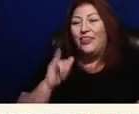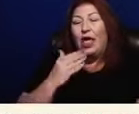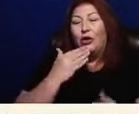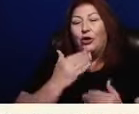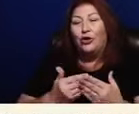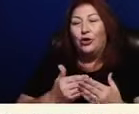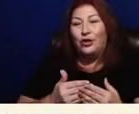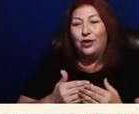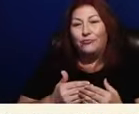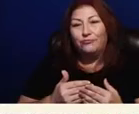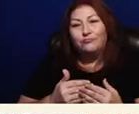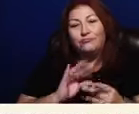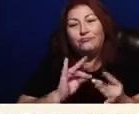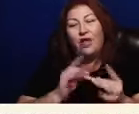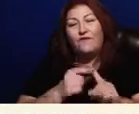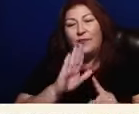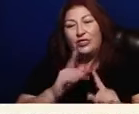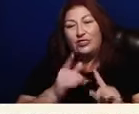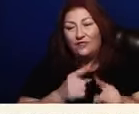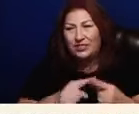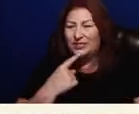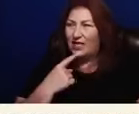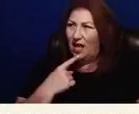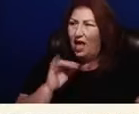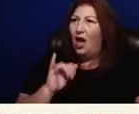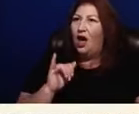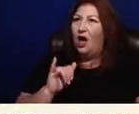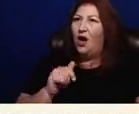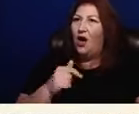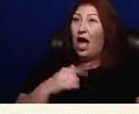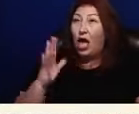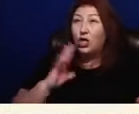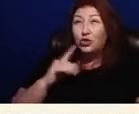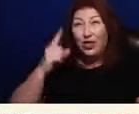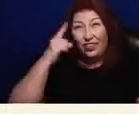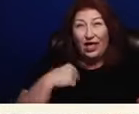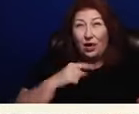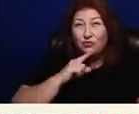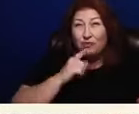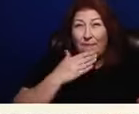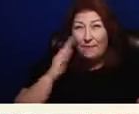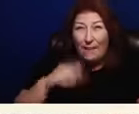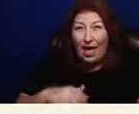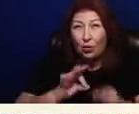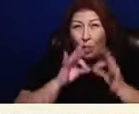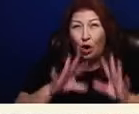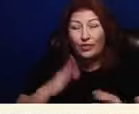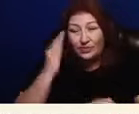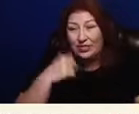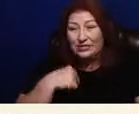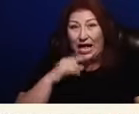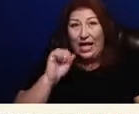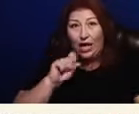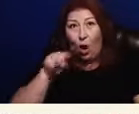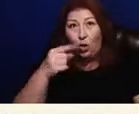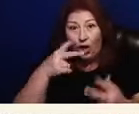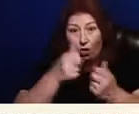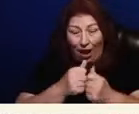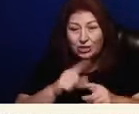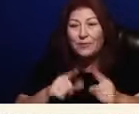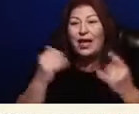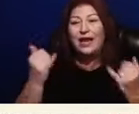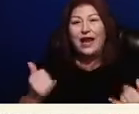from his friends and say, oh, so I used to think I was really bad and worthless because I could only crash, but now